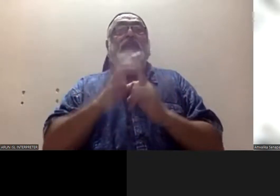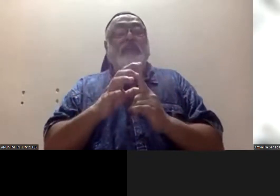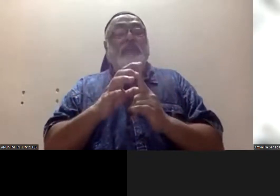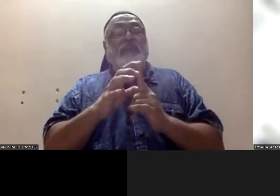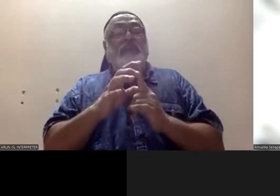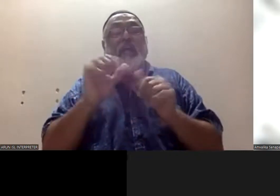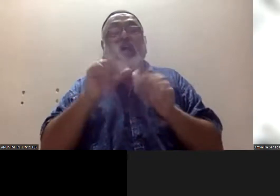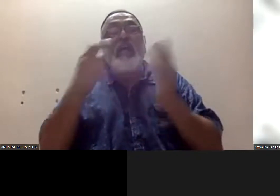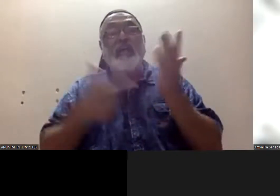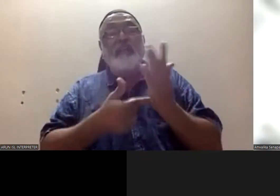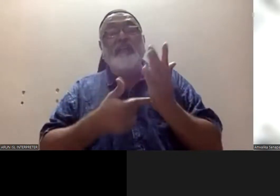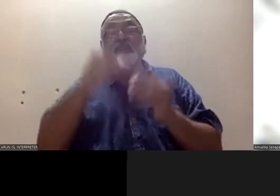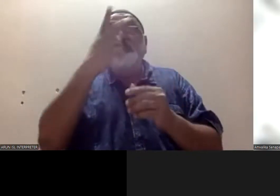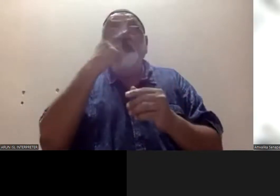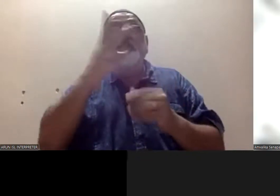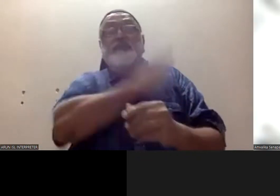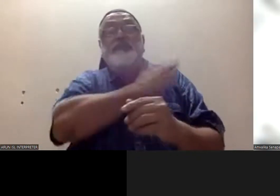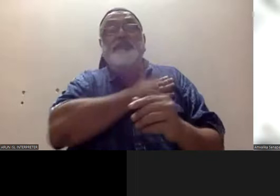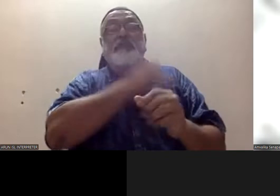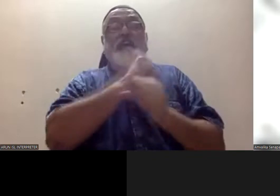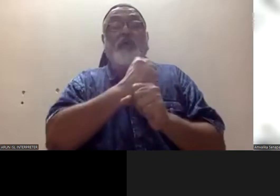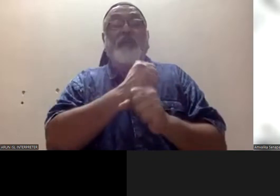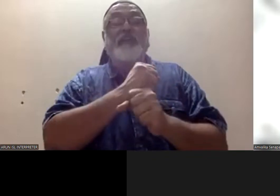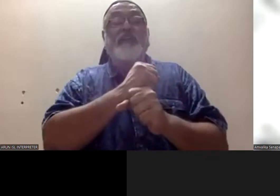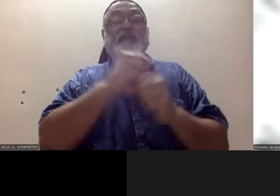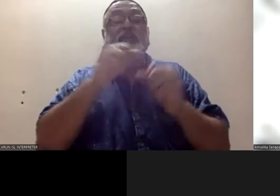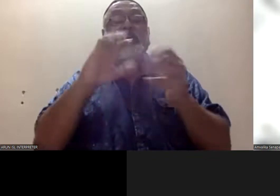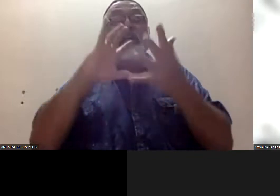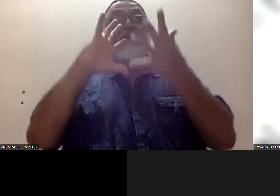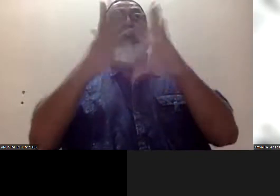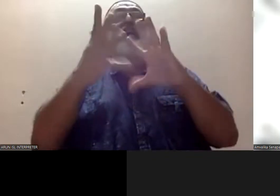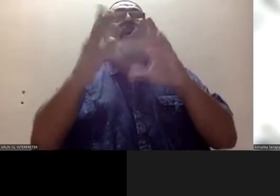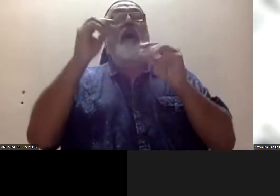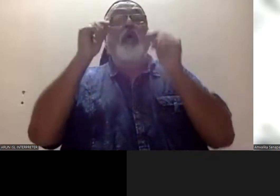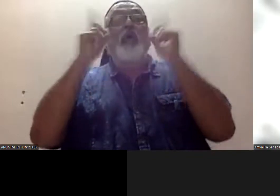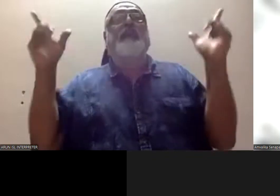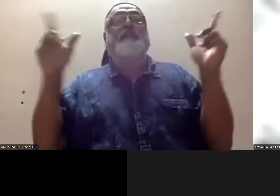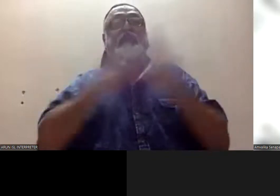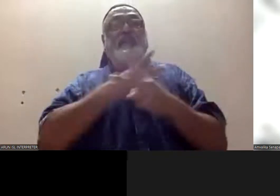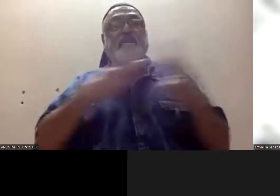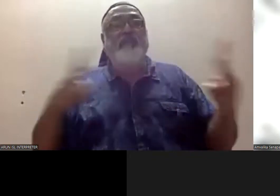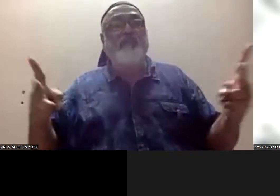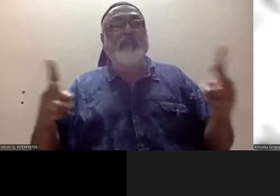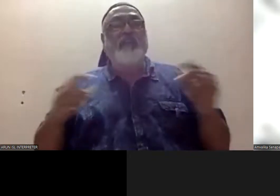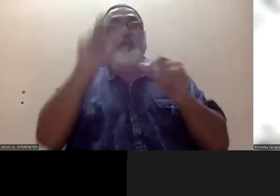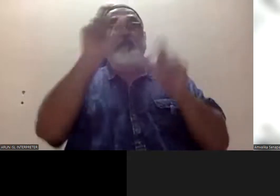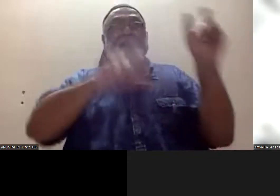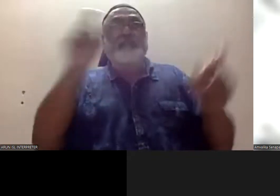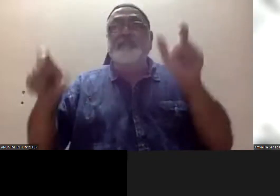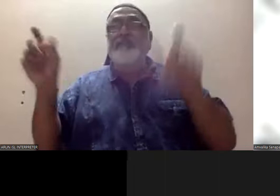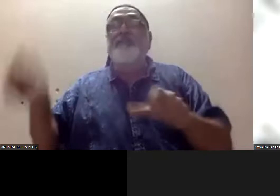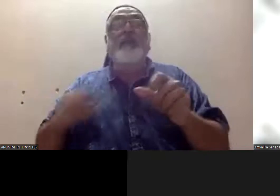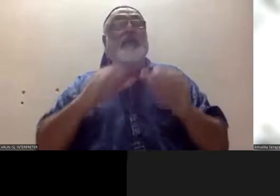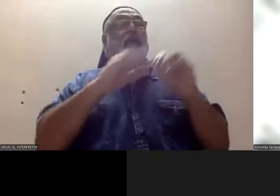the responsibility of the government to create awareness amongst different categories of stakeholders, whether it's bureaucrats,